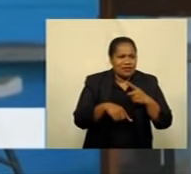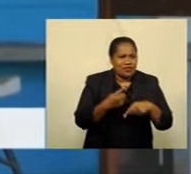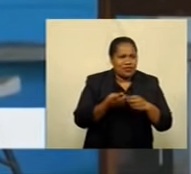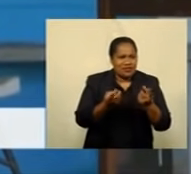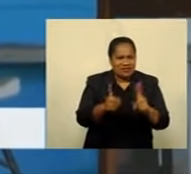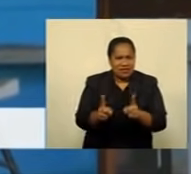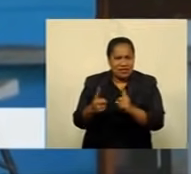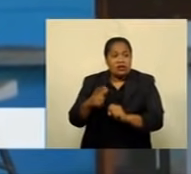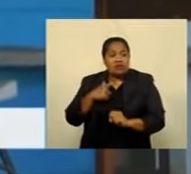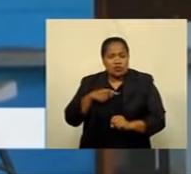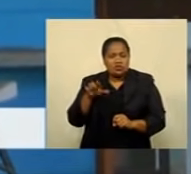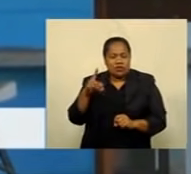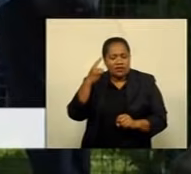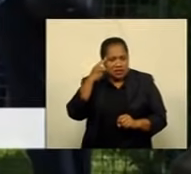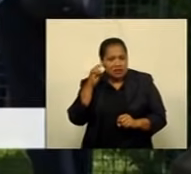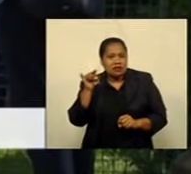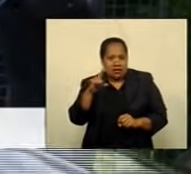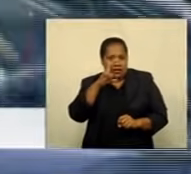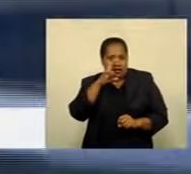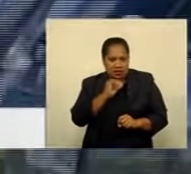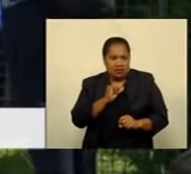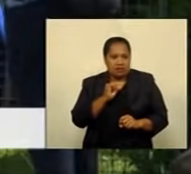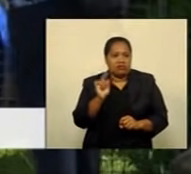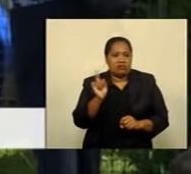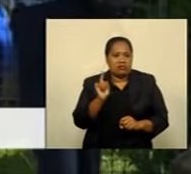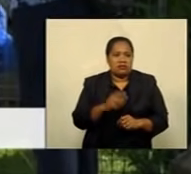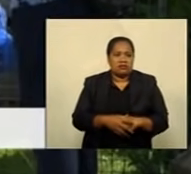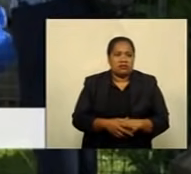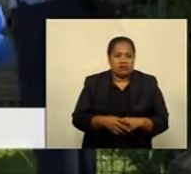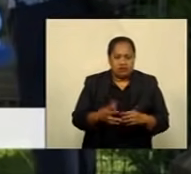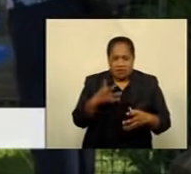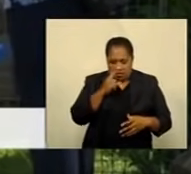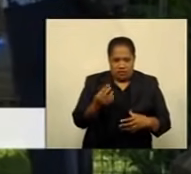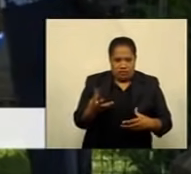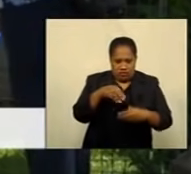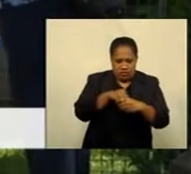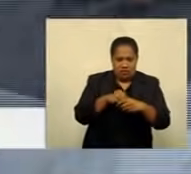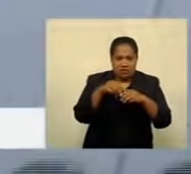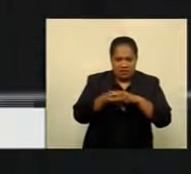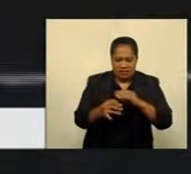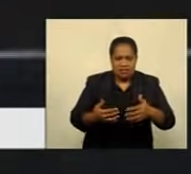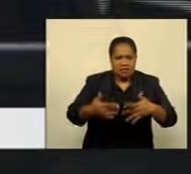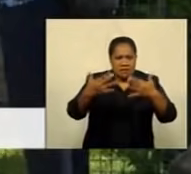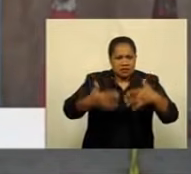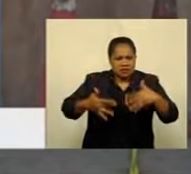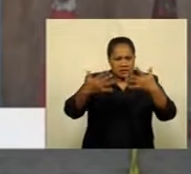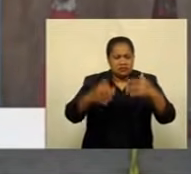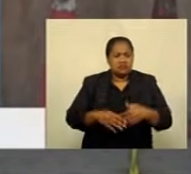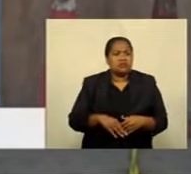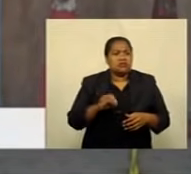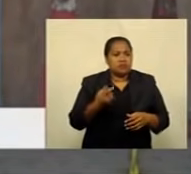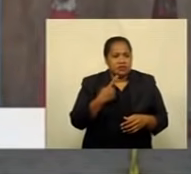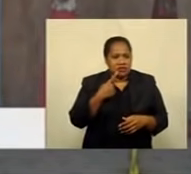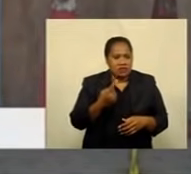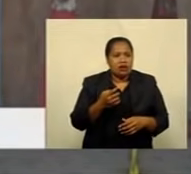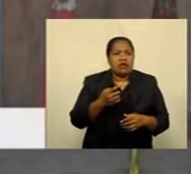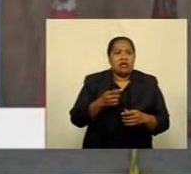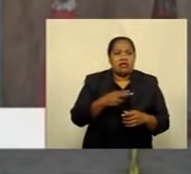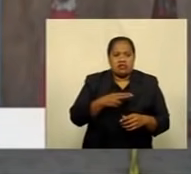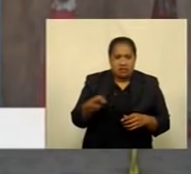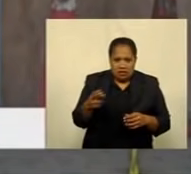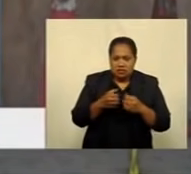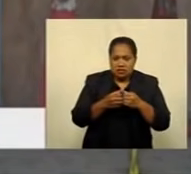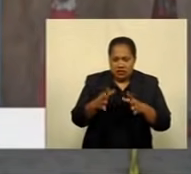kept thinking that she could be the next to add to the statistics. Kumar says she then started developing positive